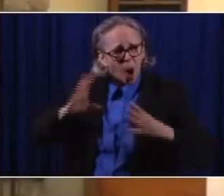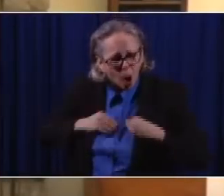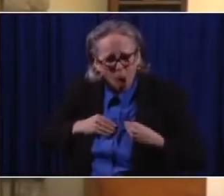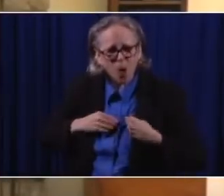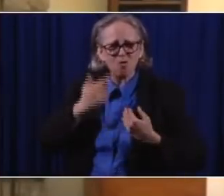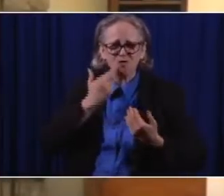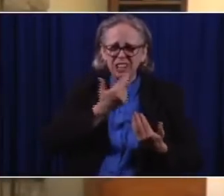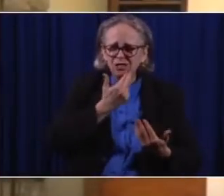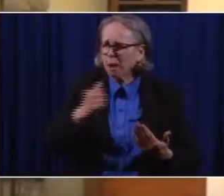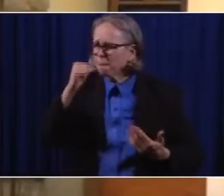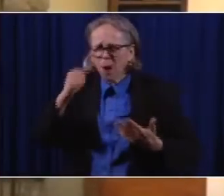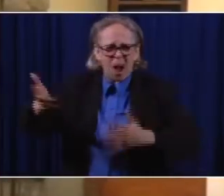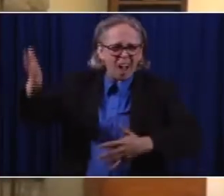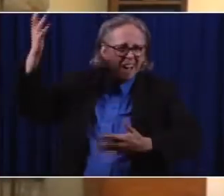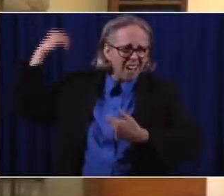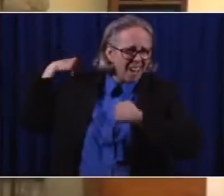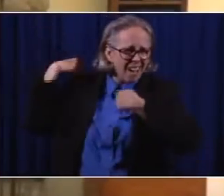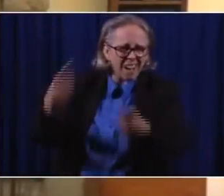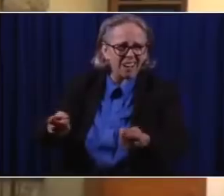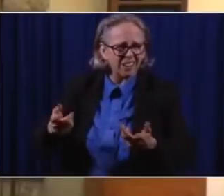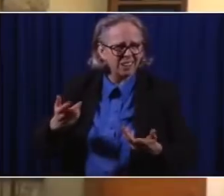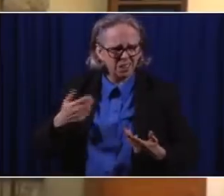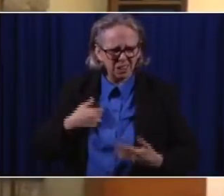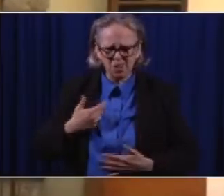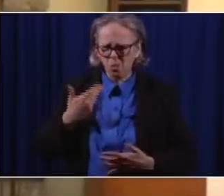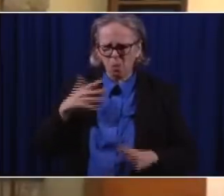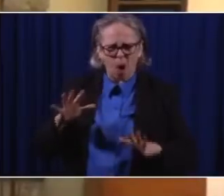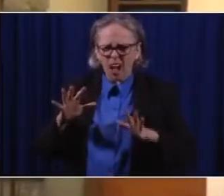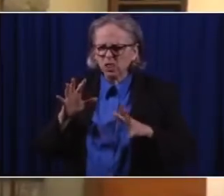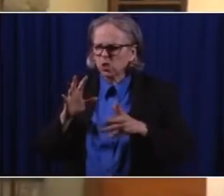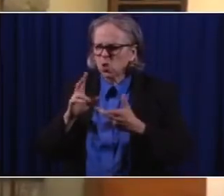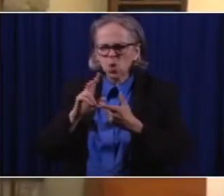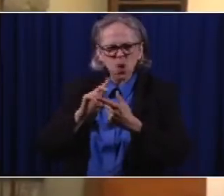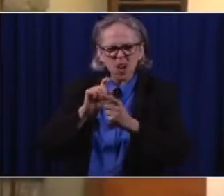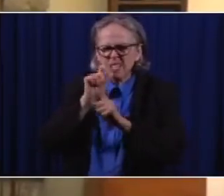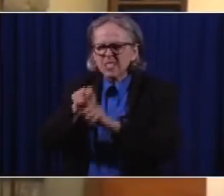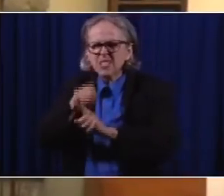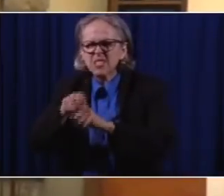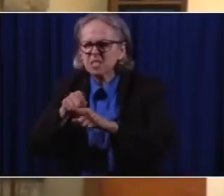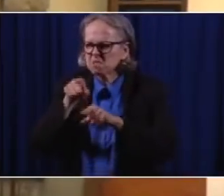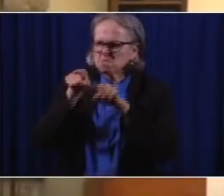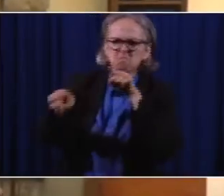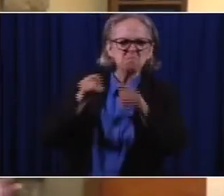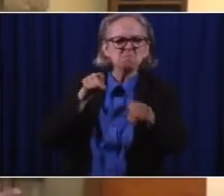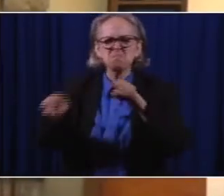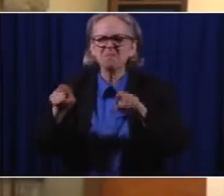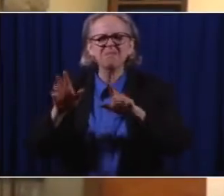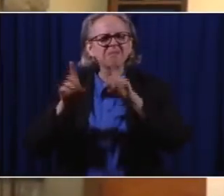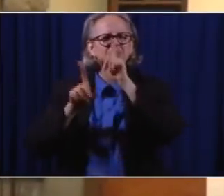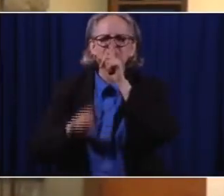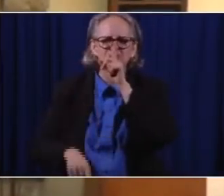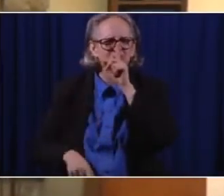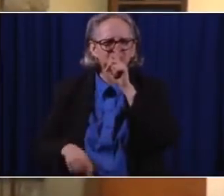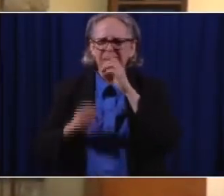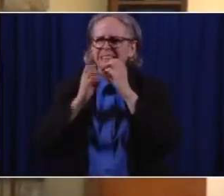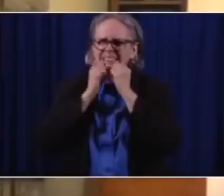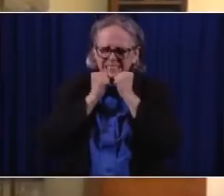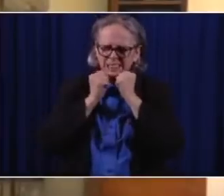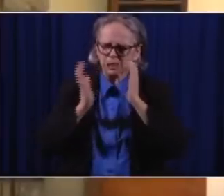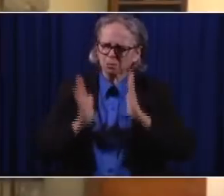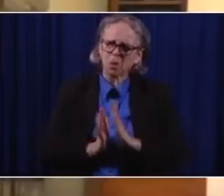are the last thing we want to do. Small business. We love small business. My family's been in small businesses,